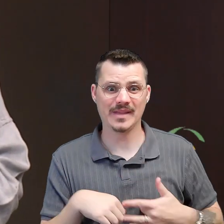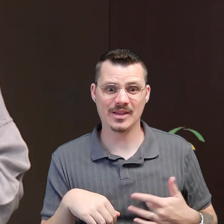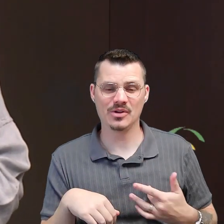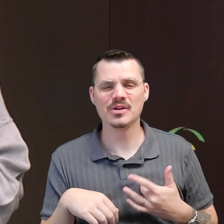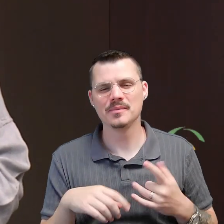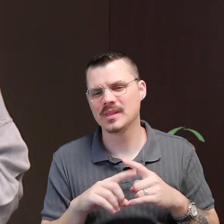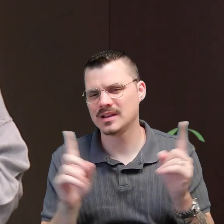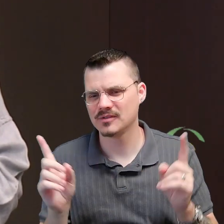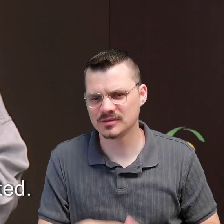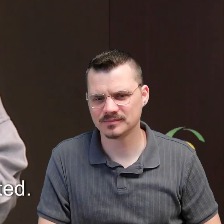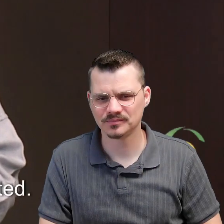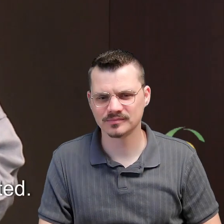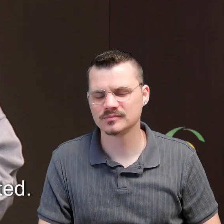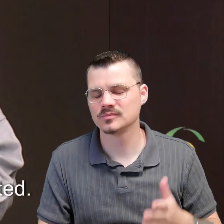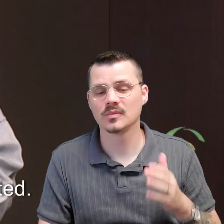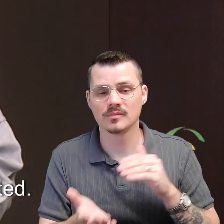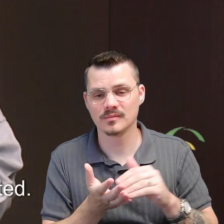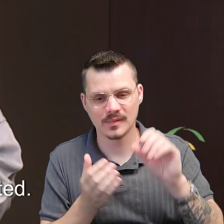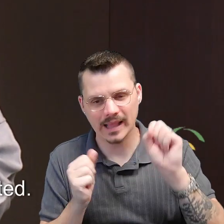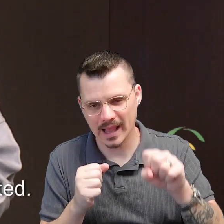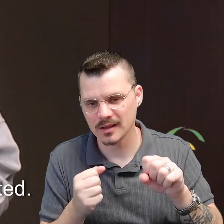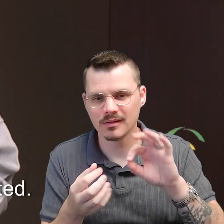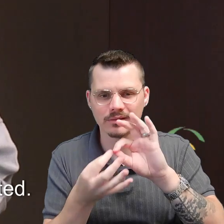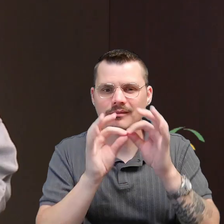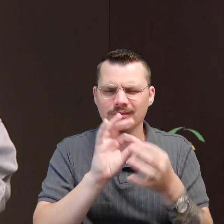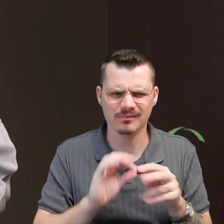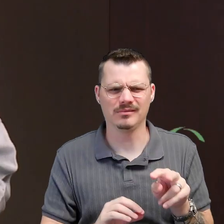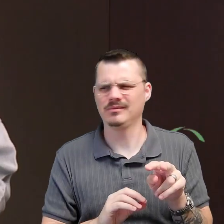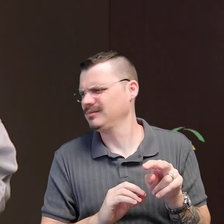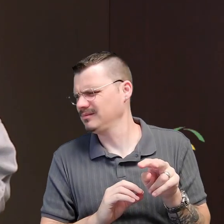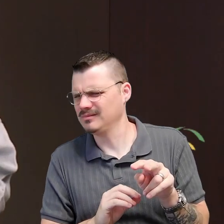feeling. And that certainly can be misinterpreted.